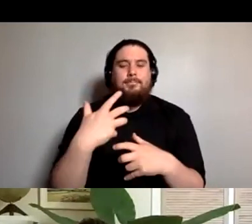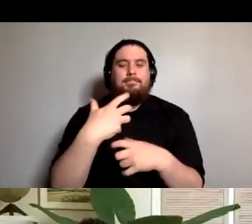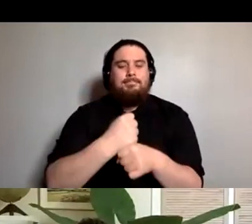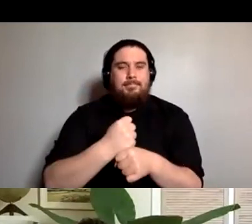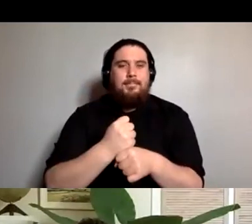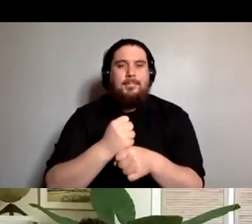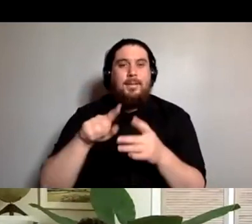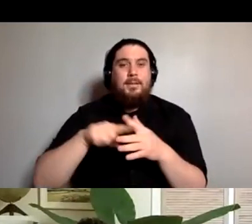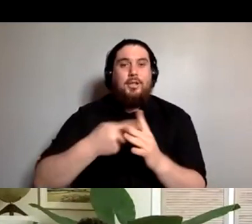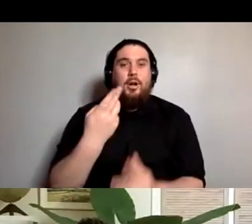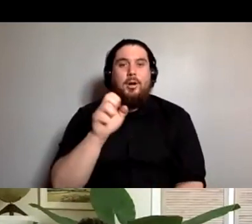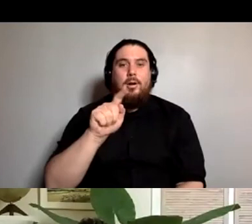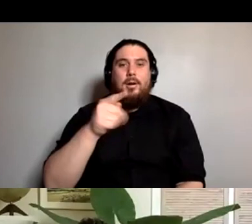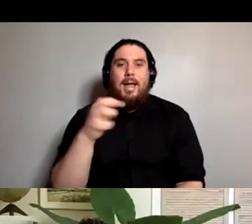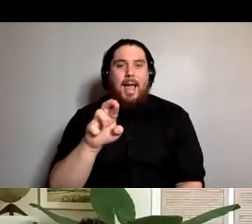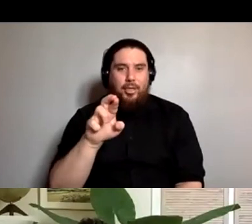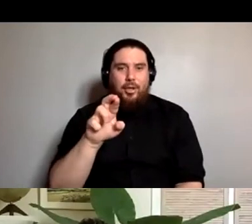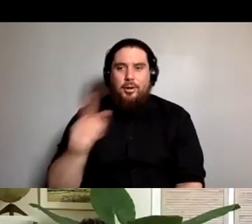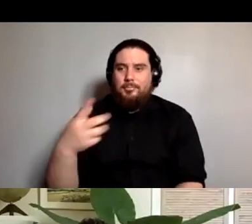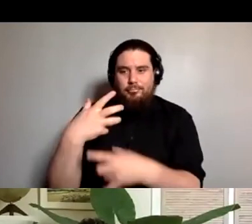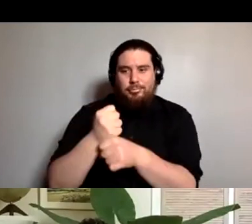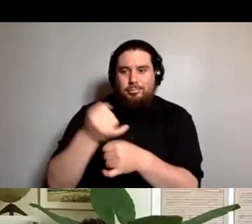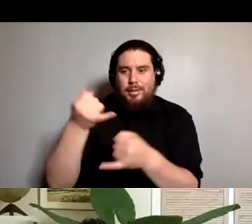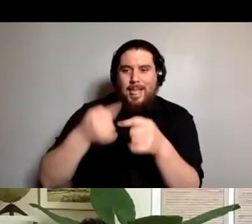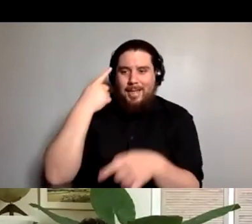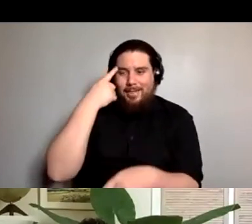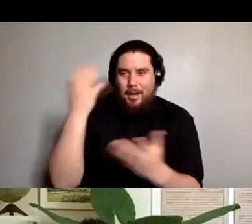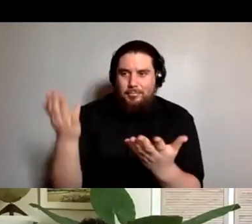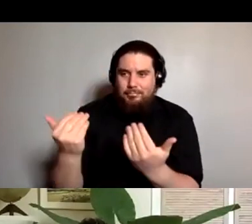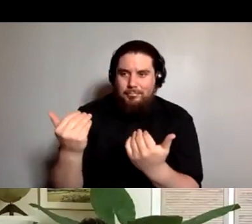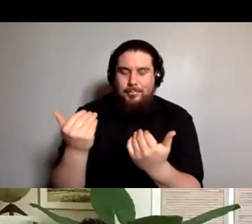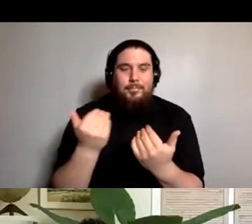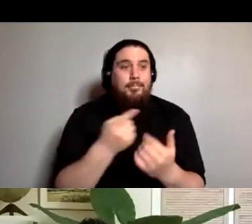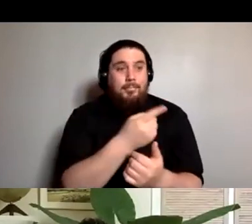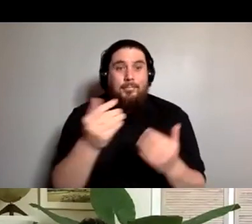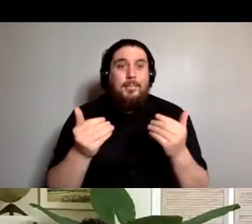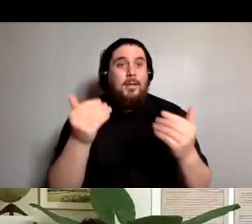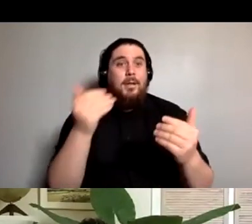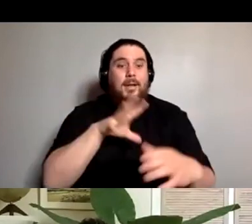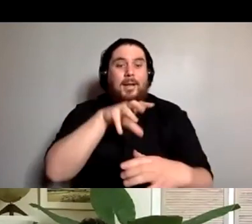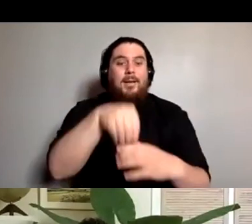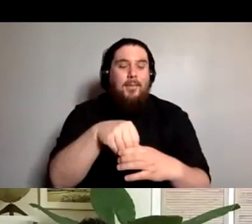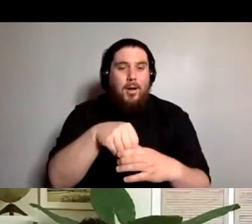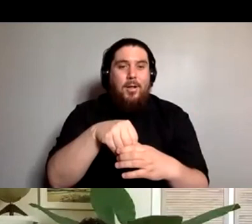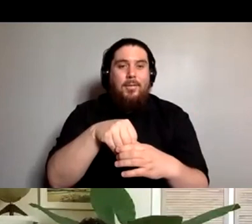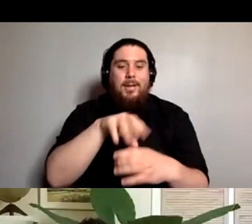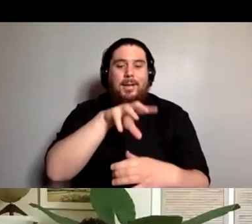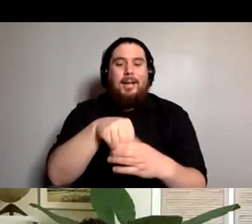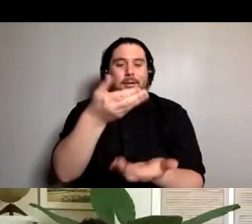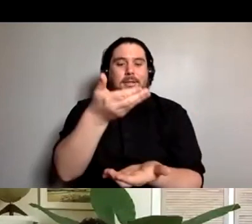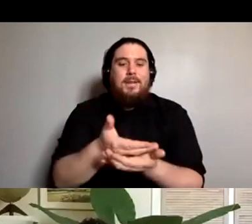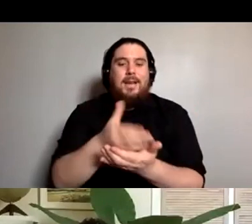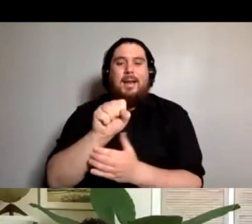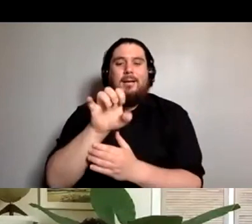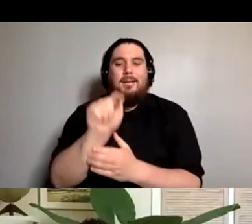Heather. Just wrap up kind of your last thoughts. Get involved. Inclusive data sets are really key, given that